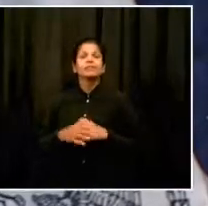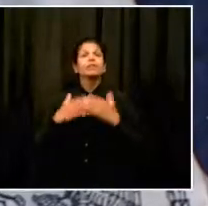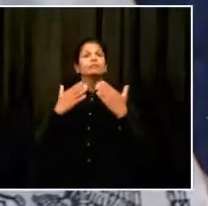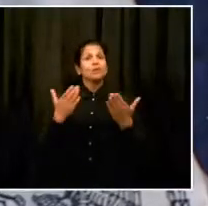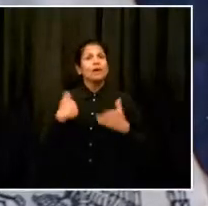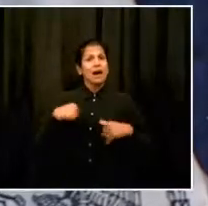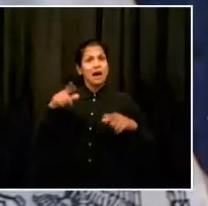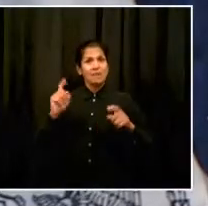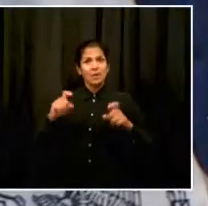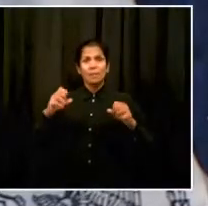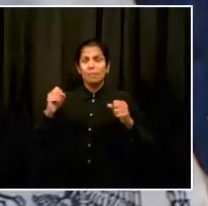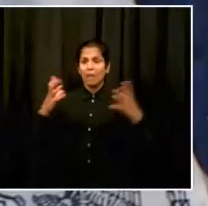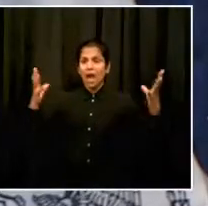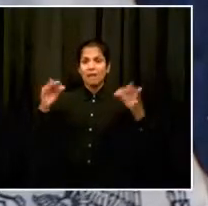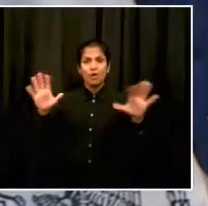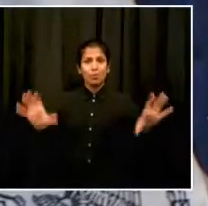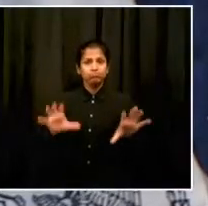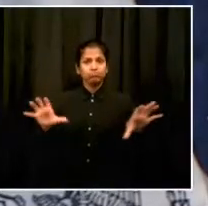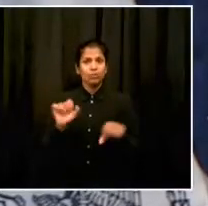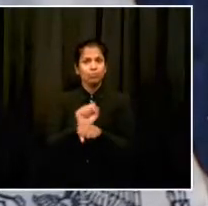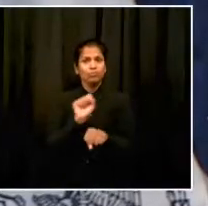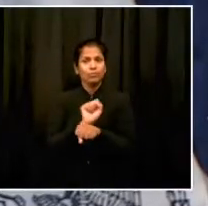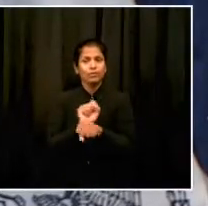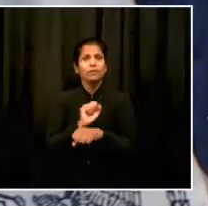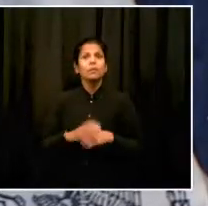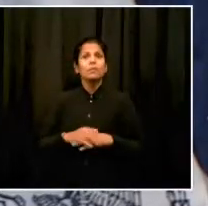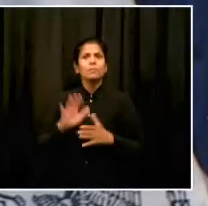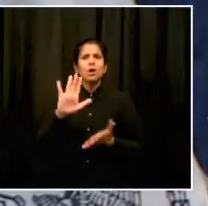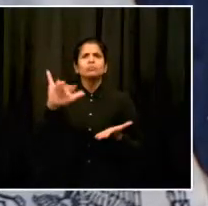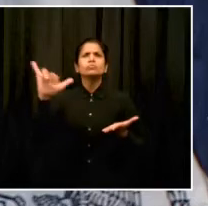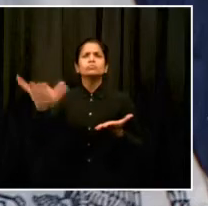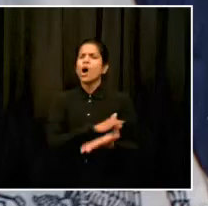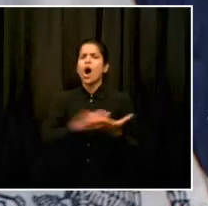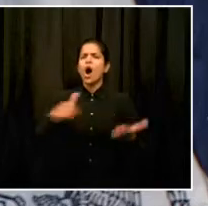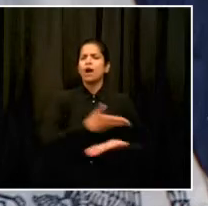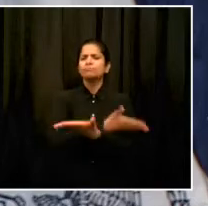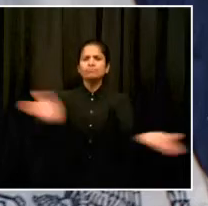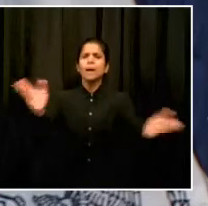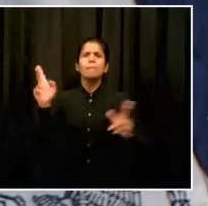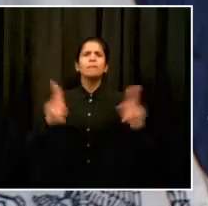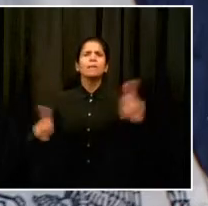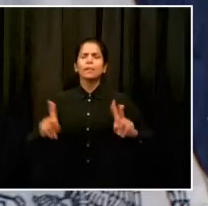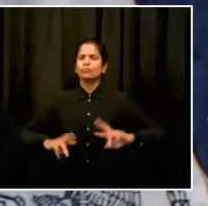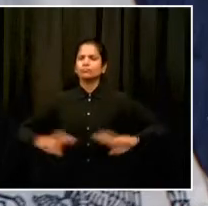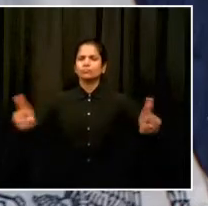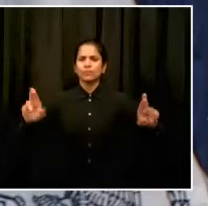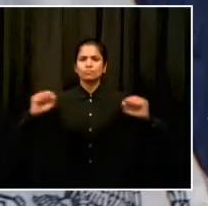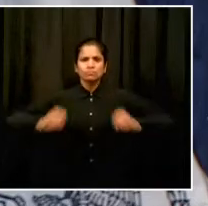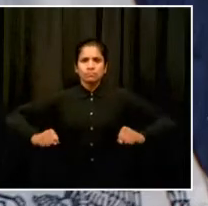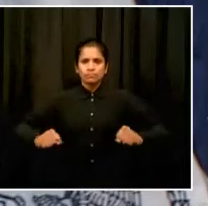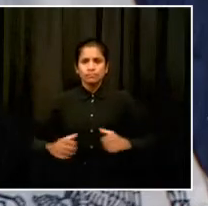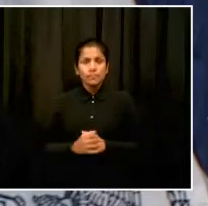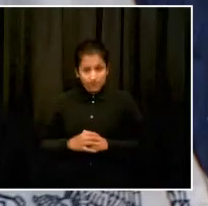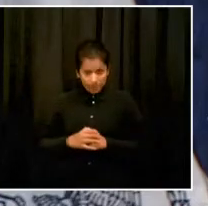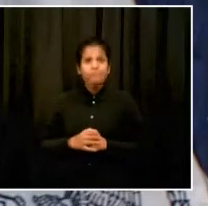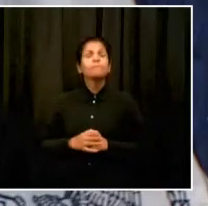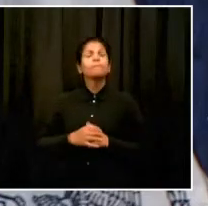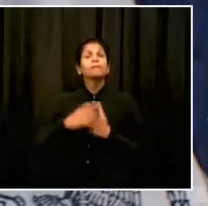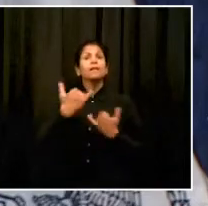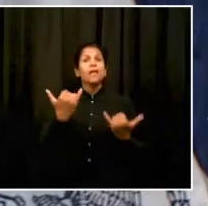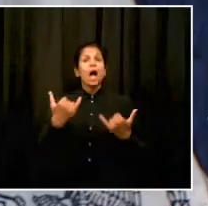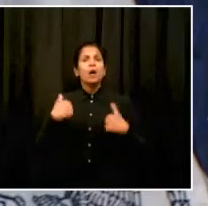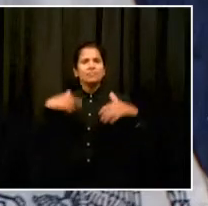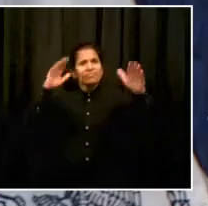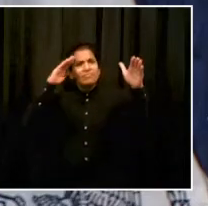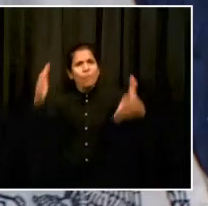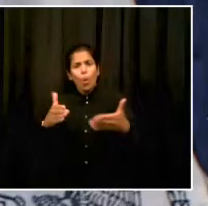challenge. So here's another challenge. We're going to get by the coronavirus crisis, but then we're going to spend years and years ahead dealing with the reality of